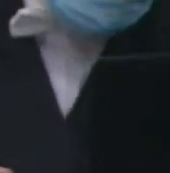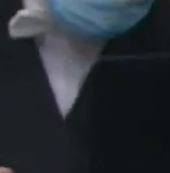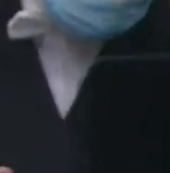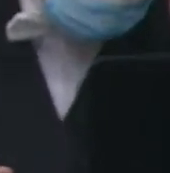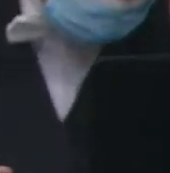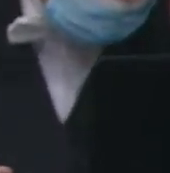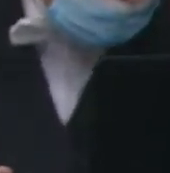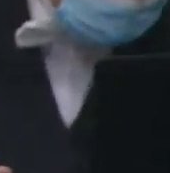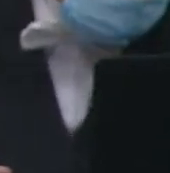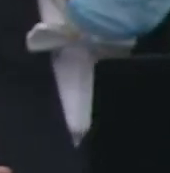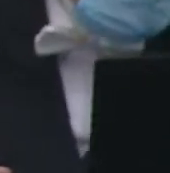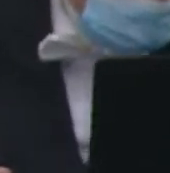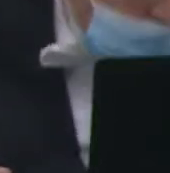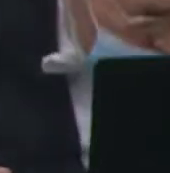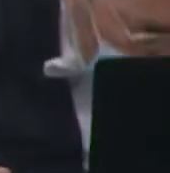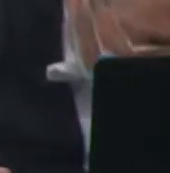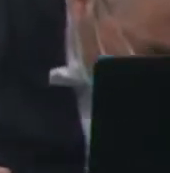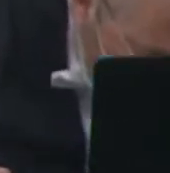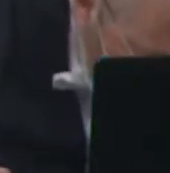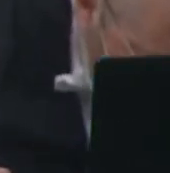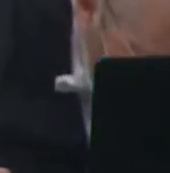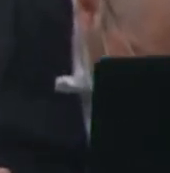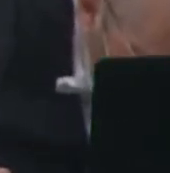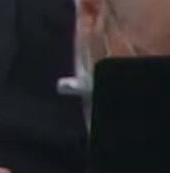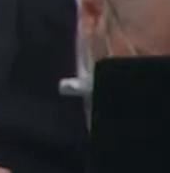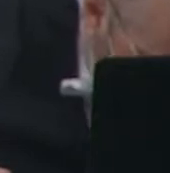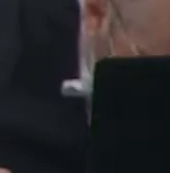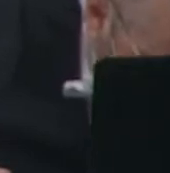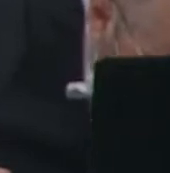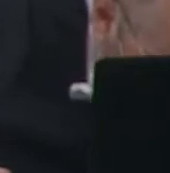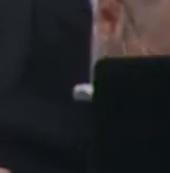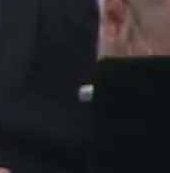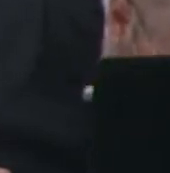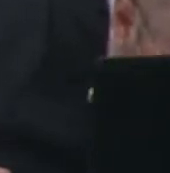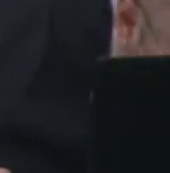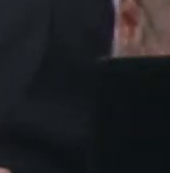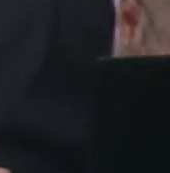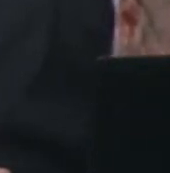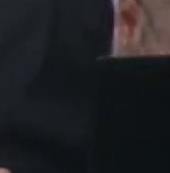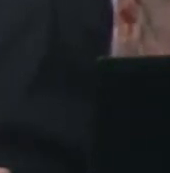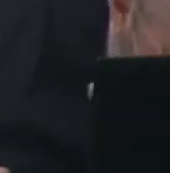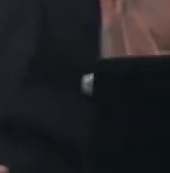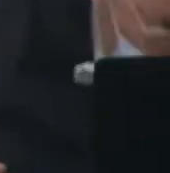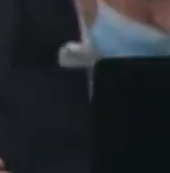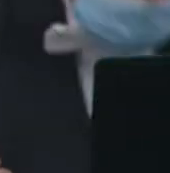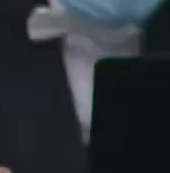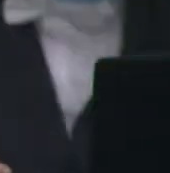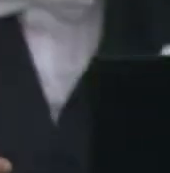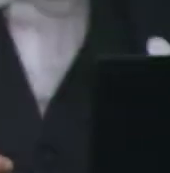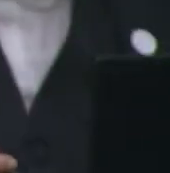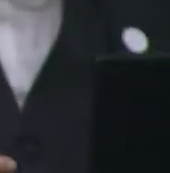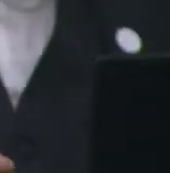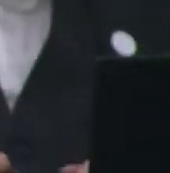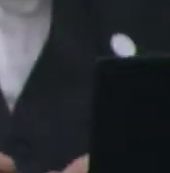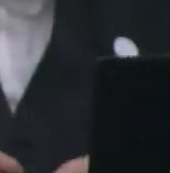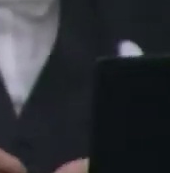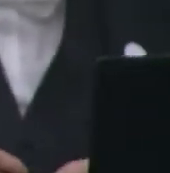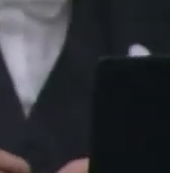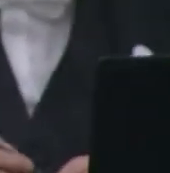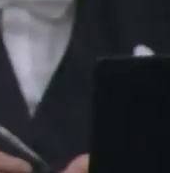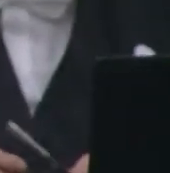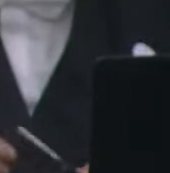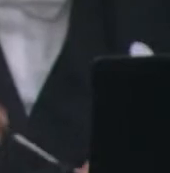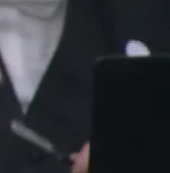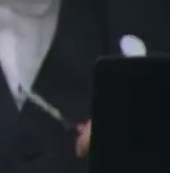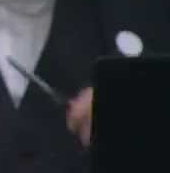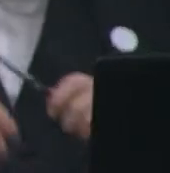enterprises are governed, are managed, are monitored for the benefit of the nation as a